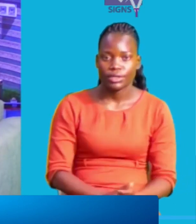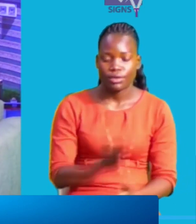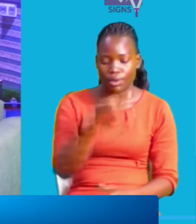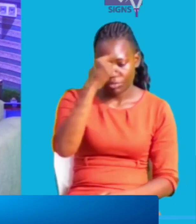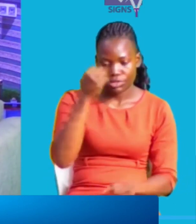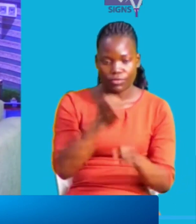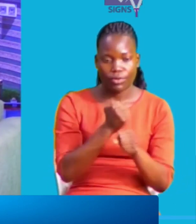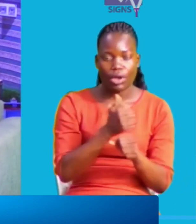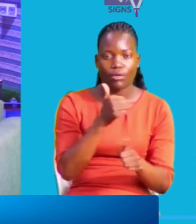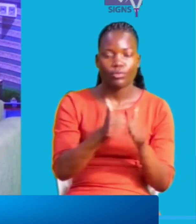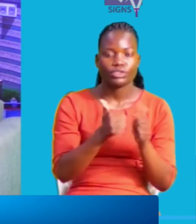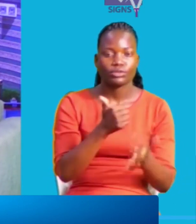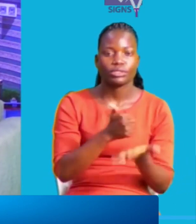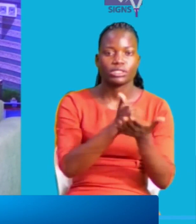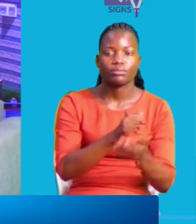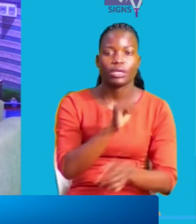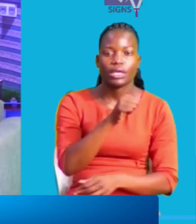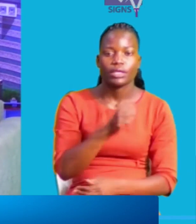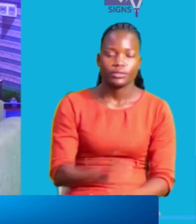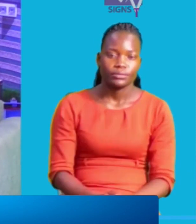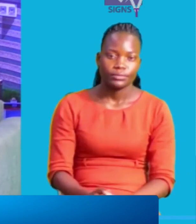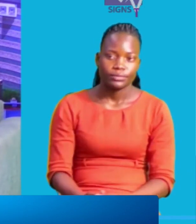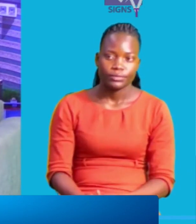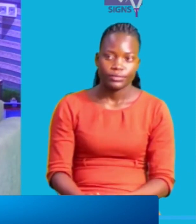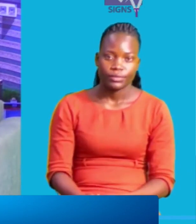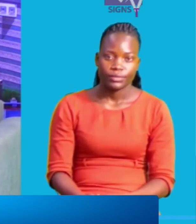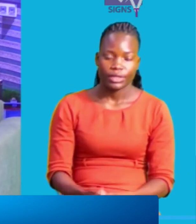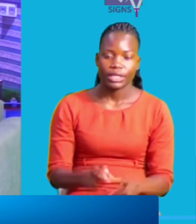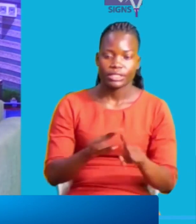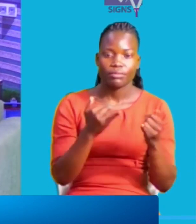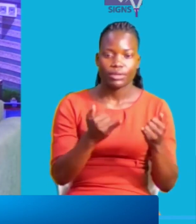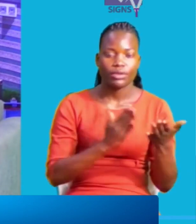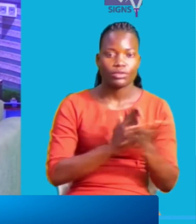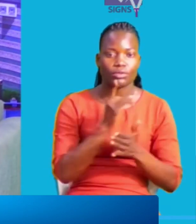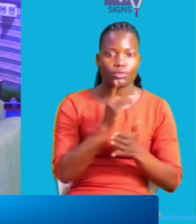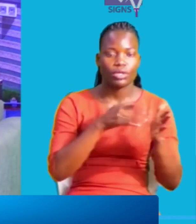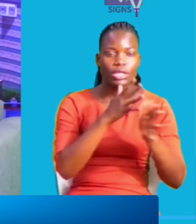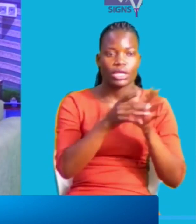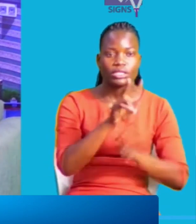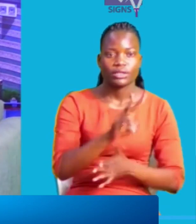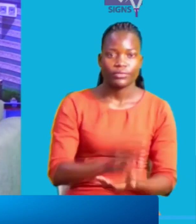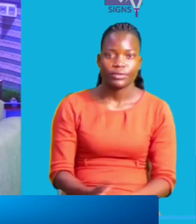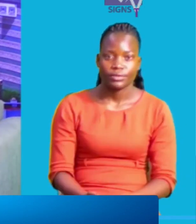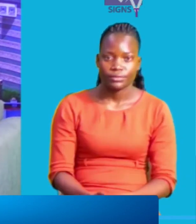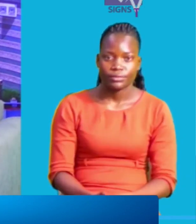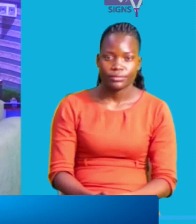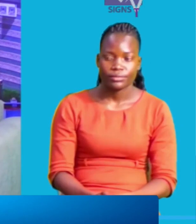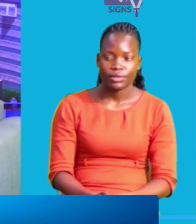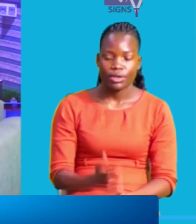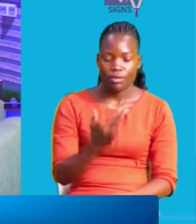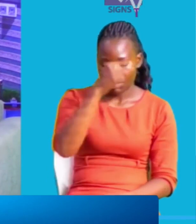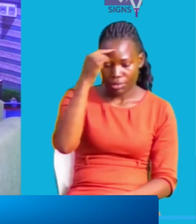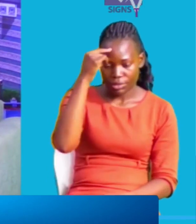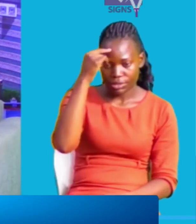Kwa ile kazi wamenifanyia. Yeah. Yes. Hata mali nimefika hapa is through the Sign TV. Yeah. Because there are some